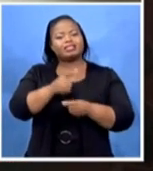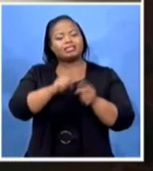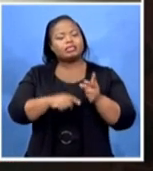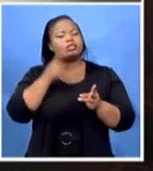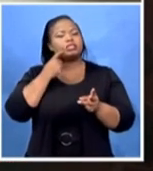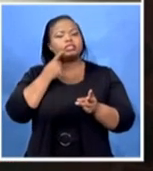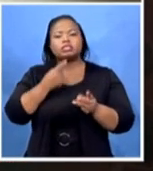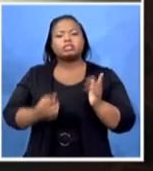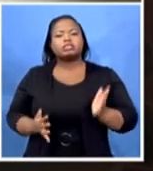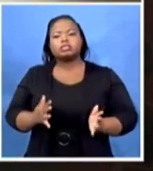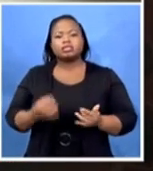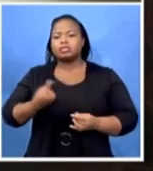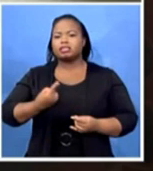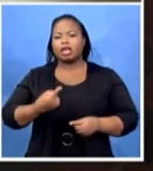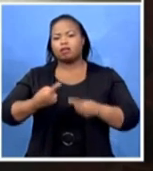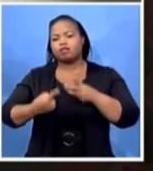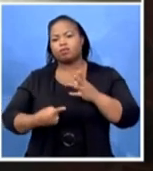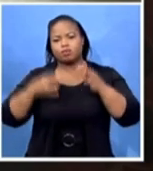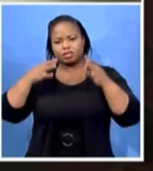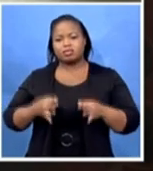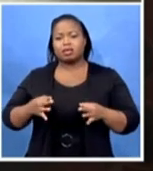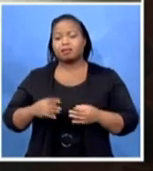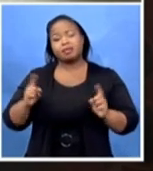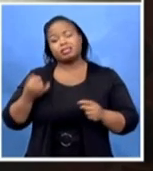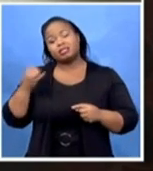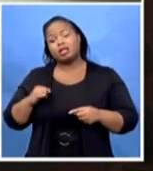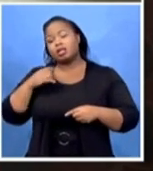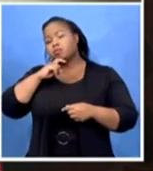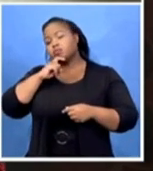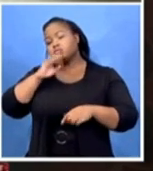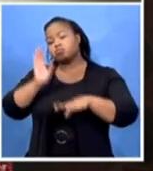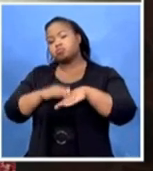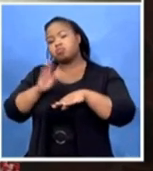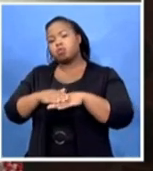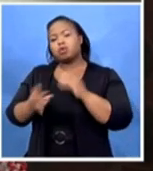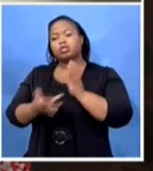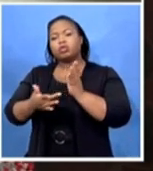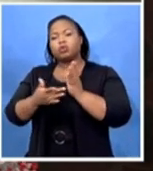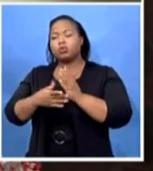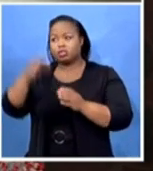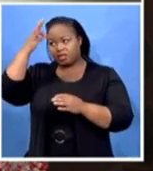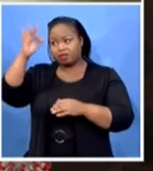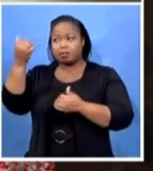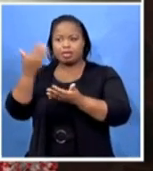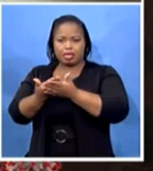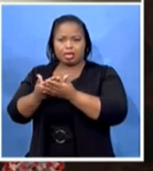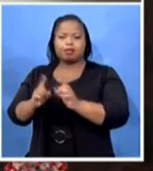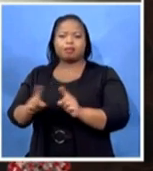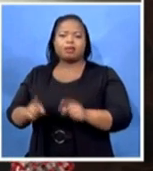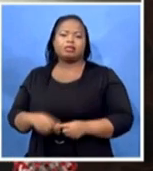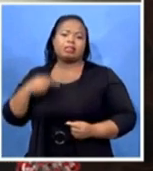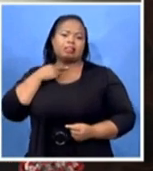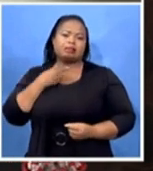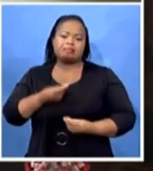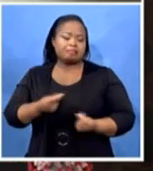system using the ITC. But unfortunately, because most of our people are not ITC relevant or